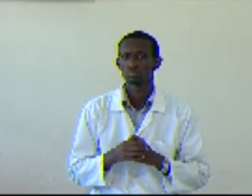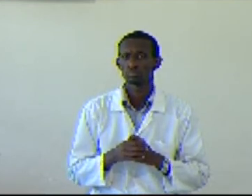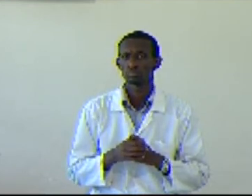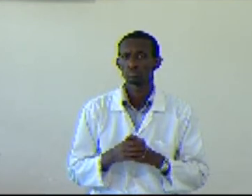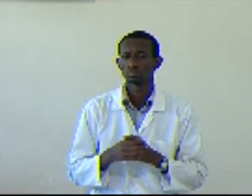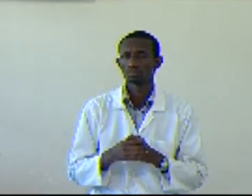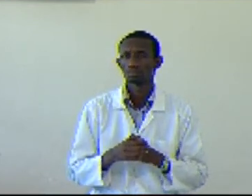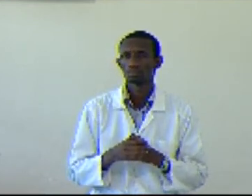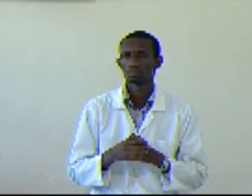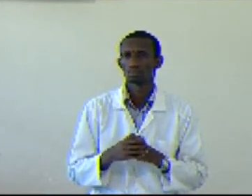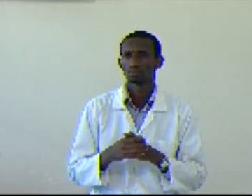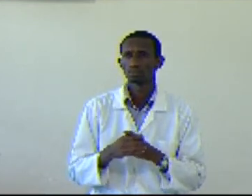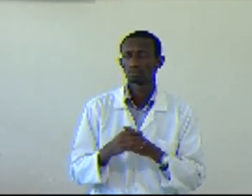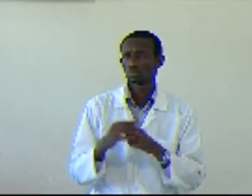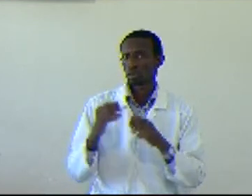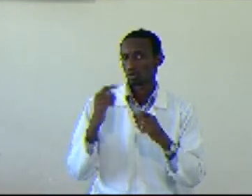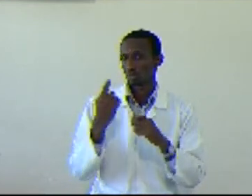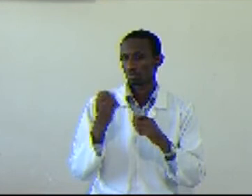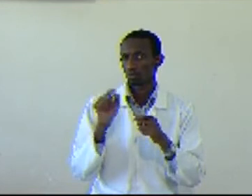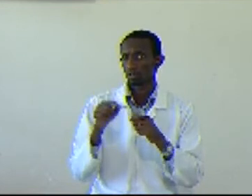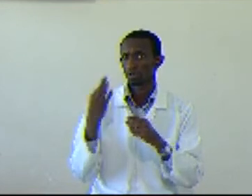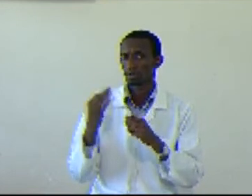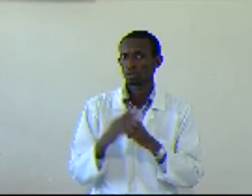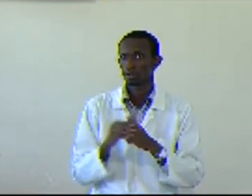1.3. And then divided by